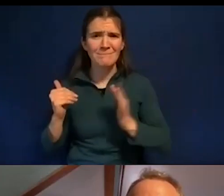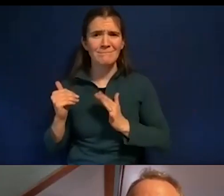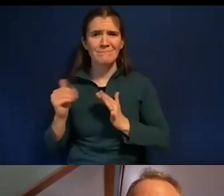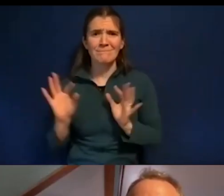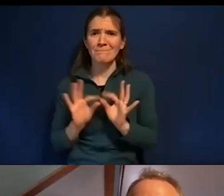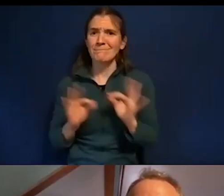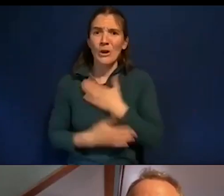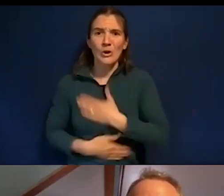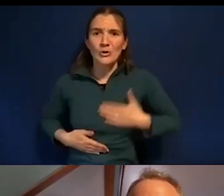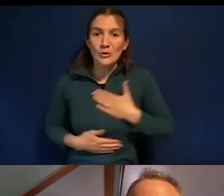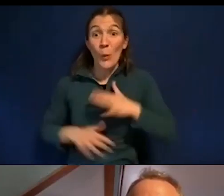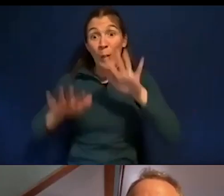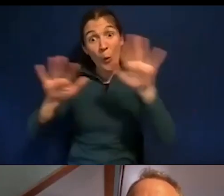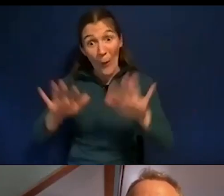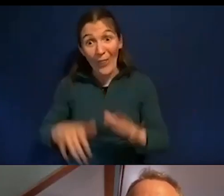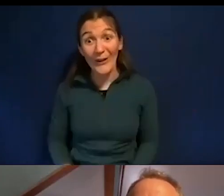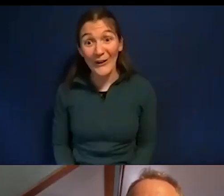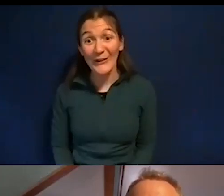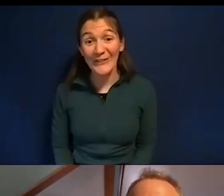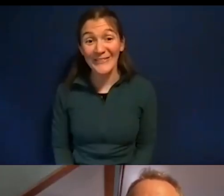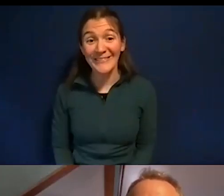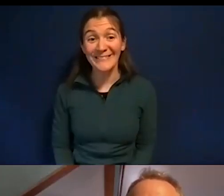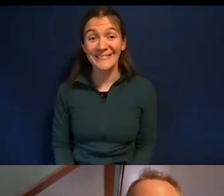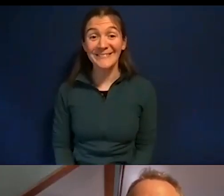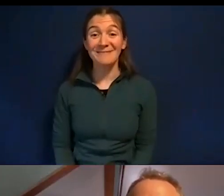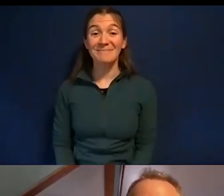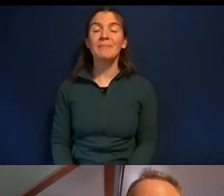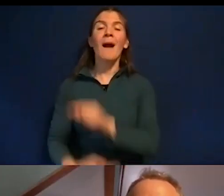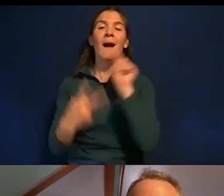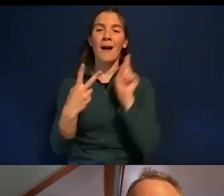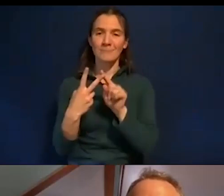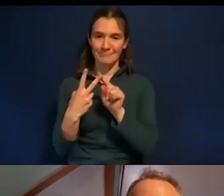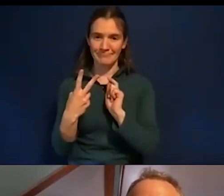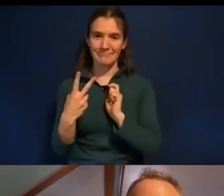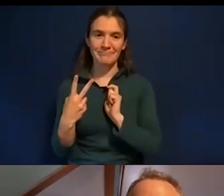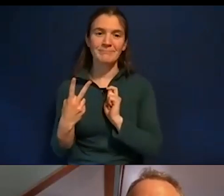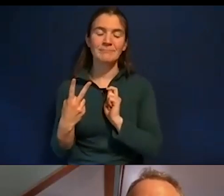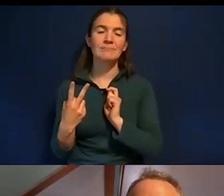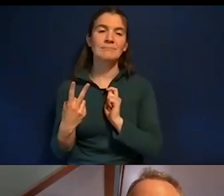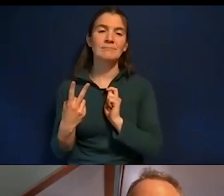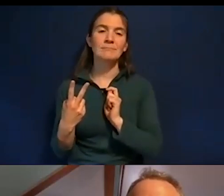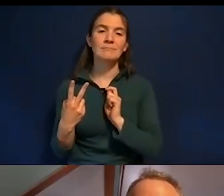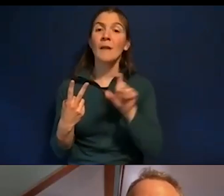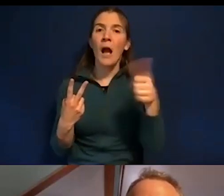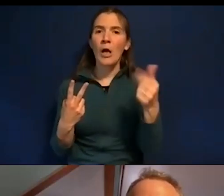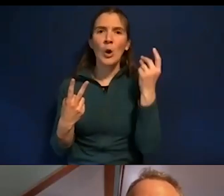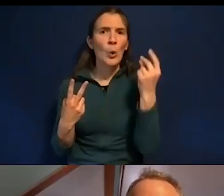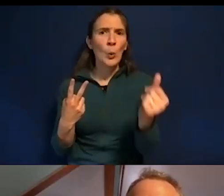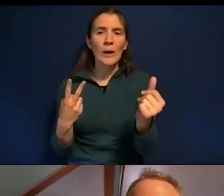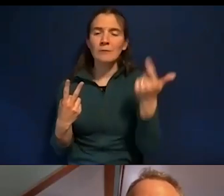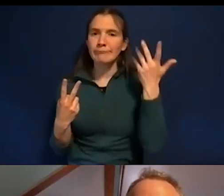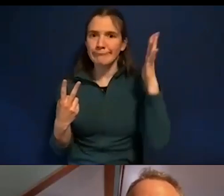enjoy the beautiful weather. My second thing is just another